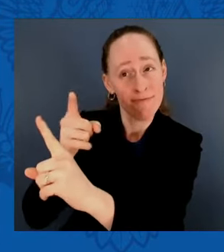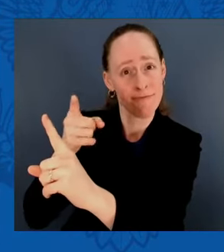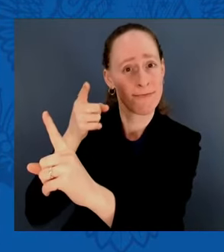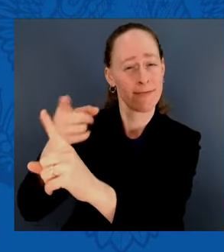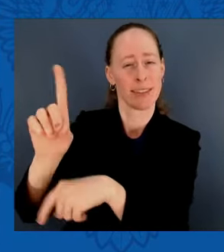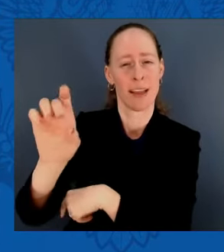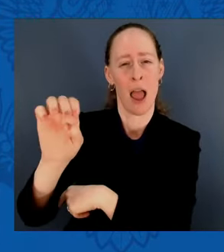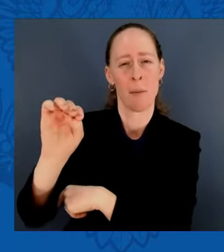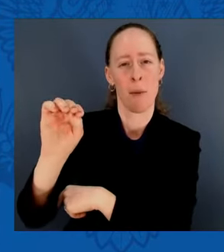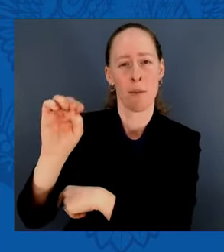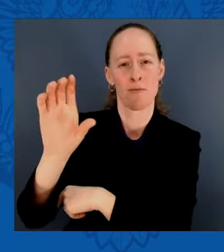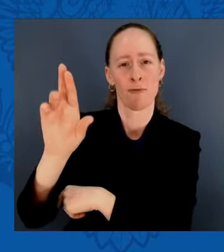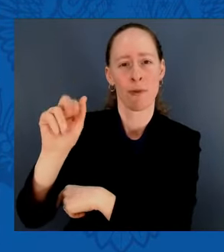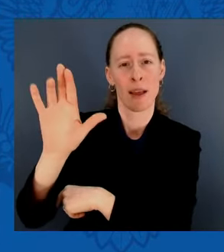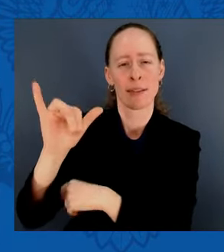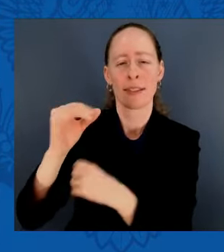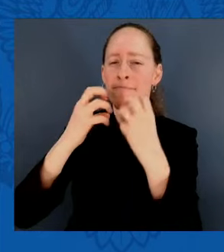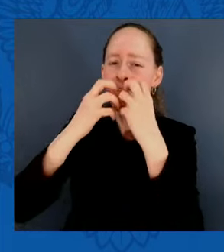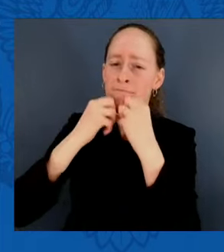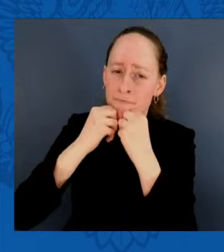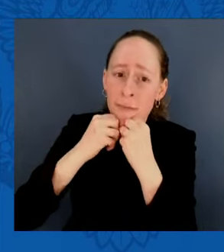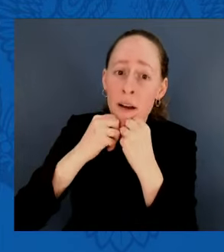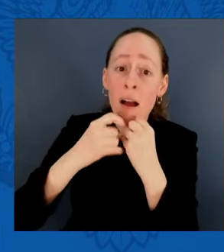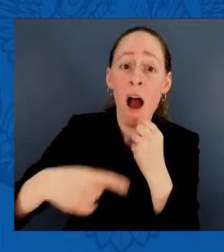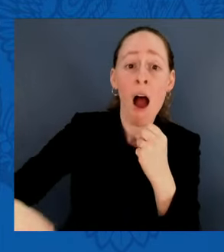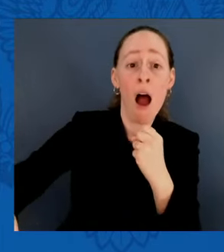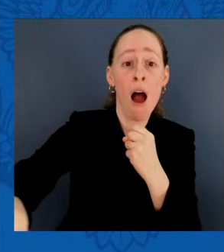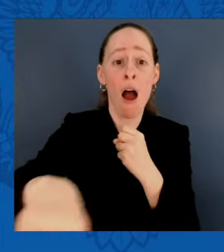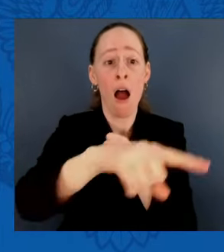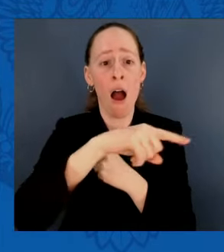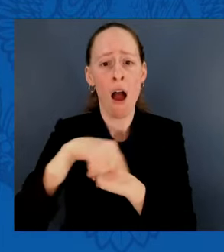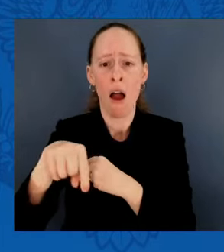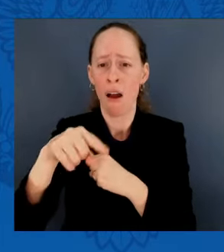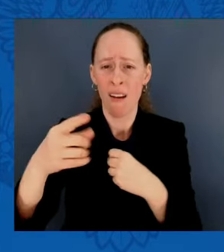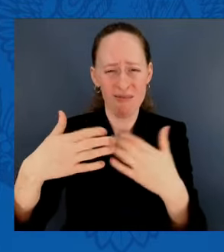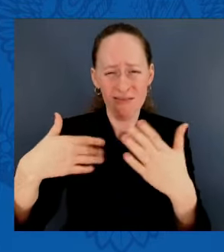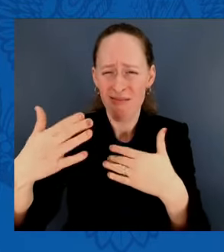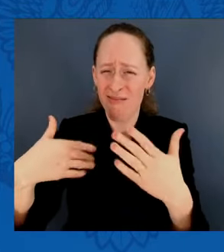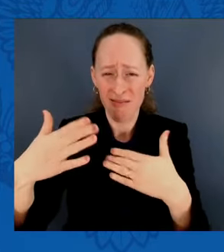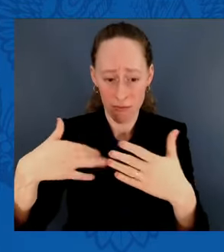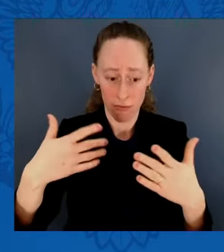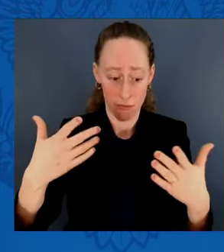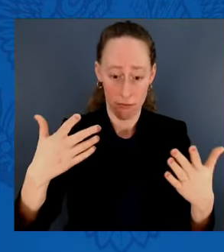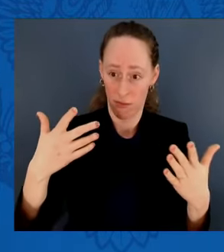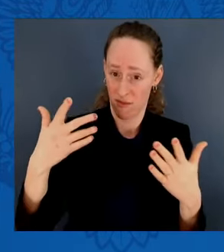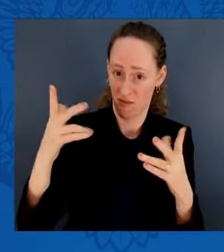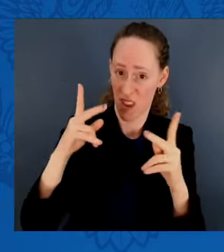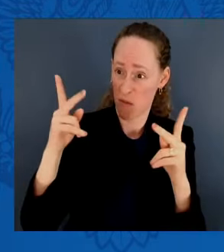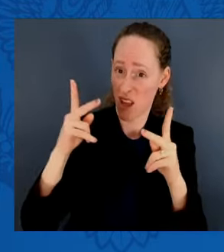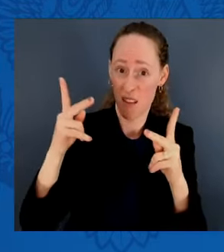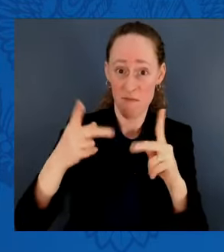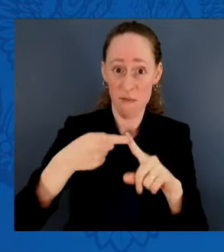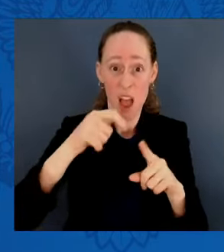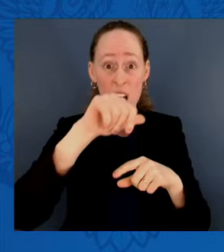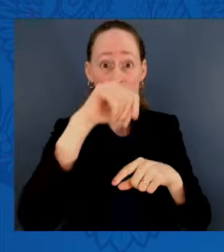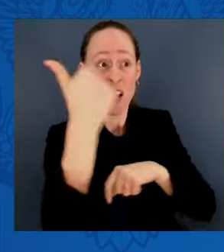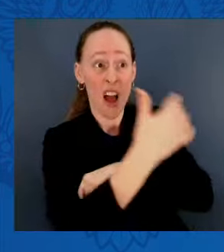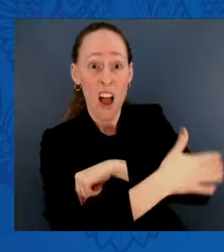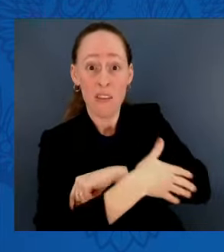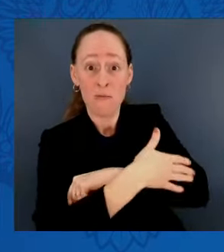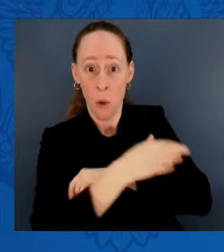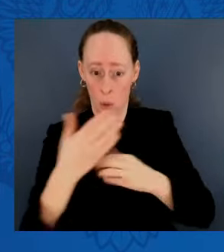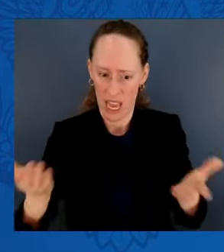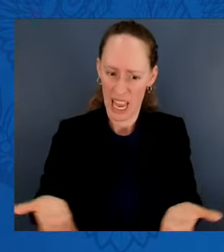Respect. Respect free and fair elections. Restore trust in our institutions. And make clear political violence has